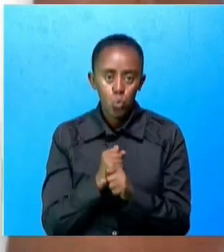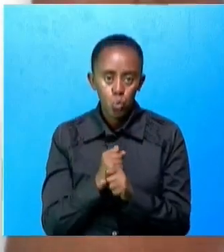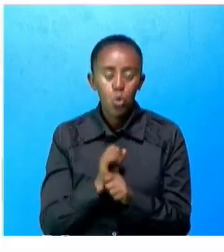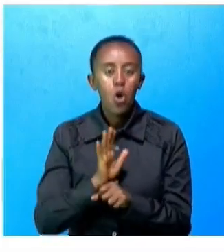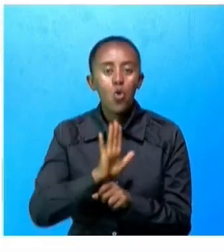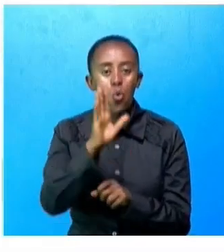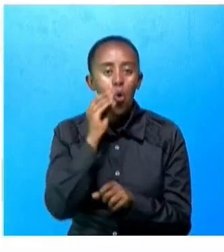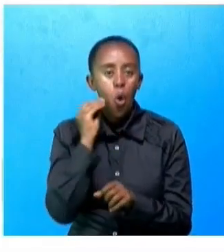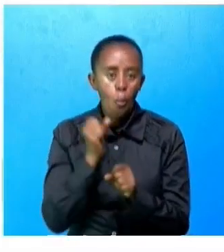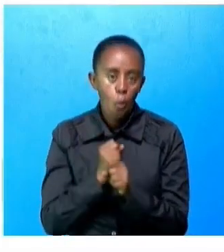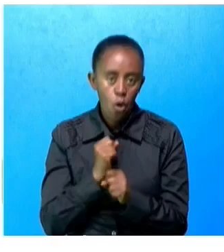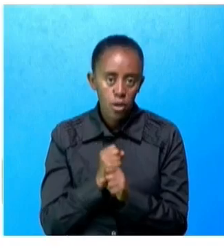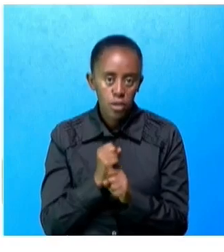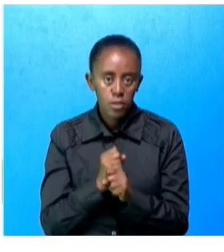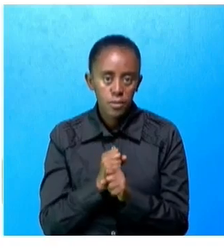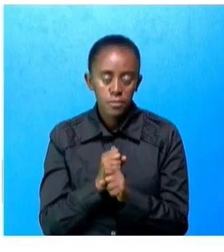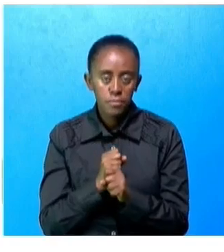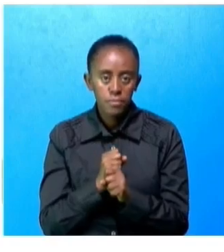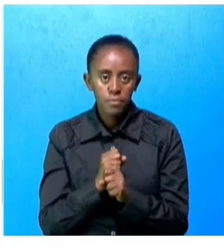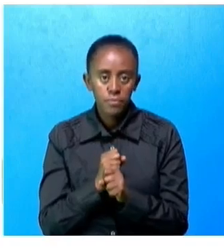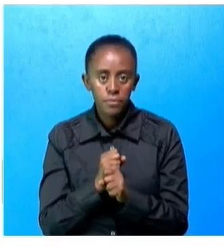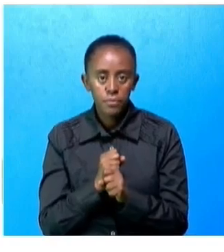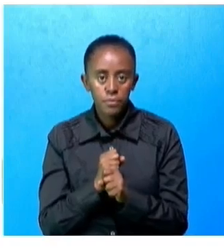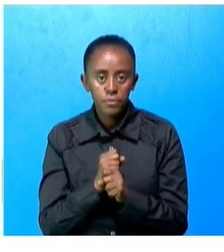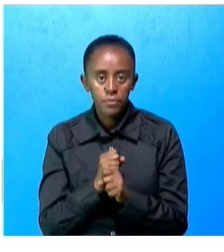your homework,